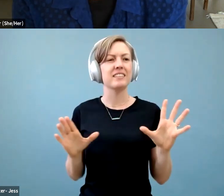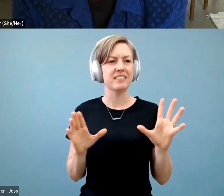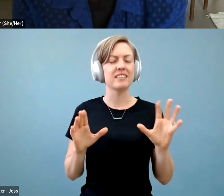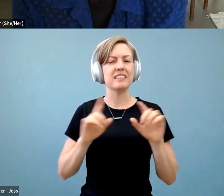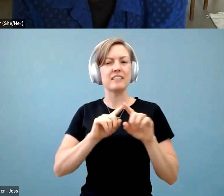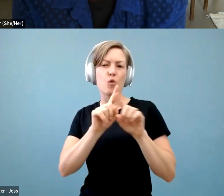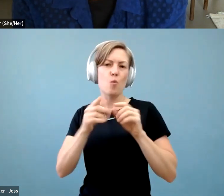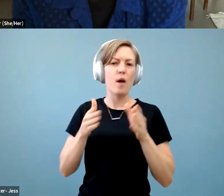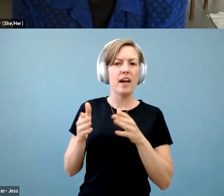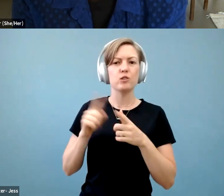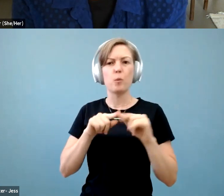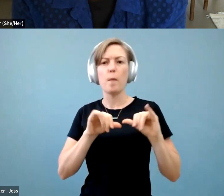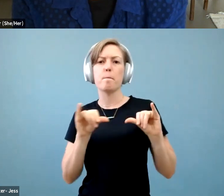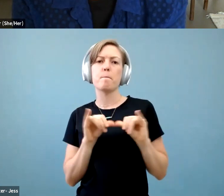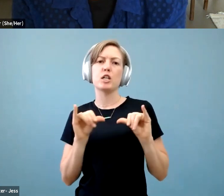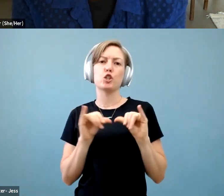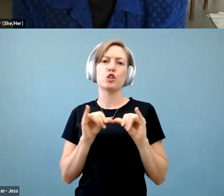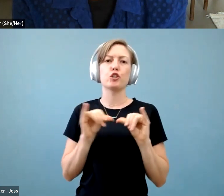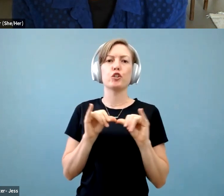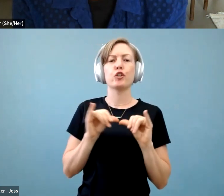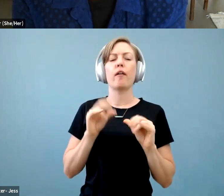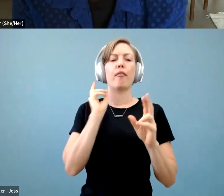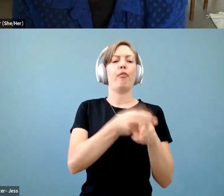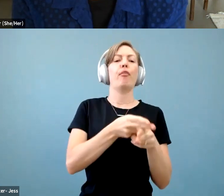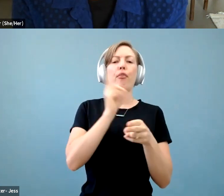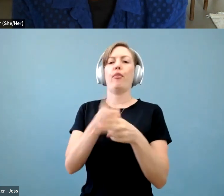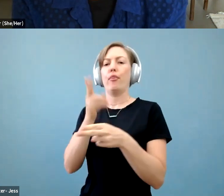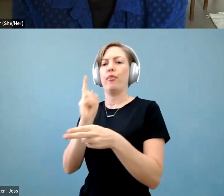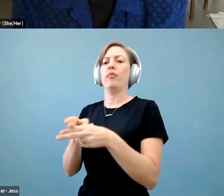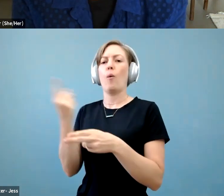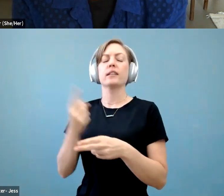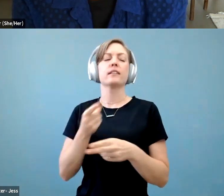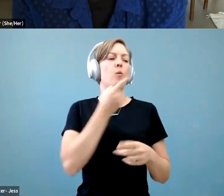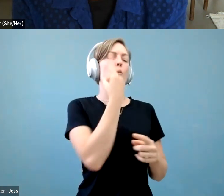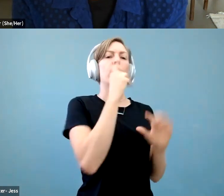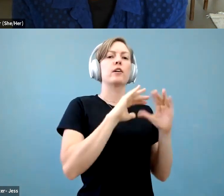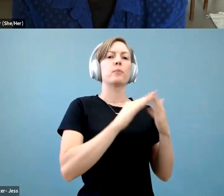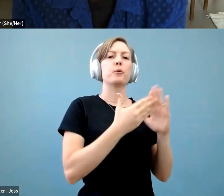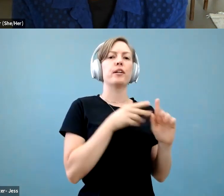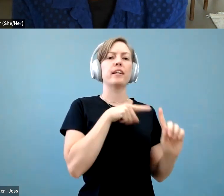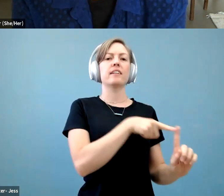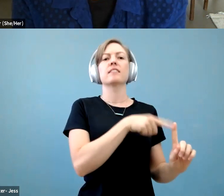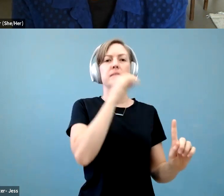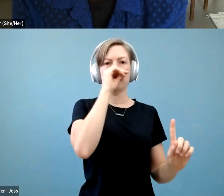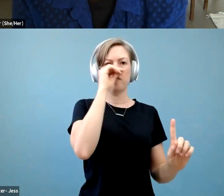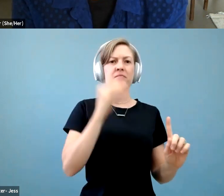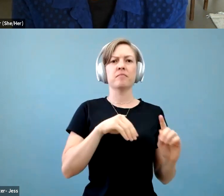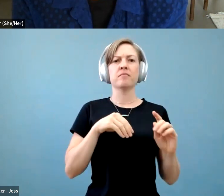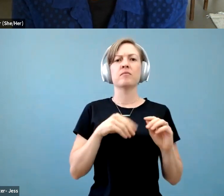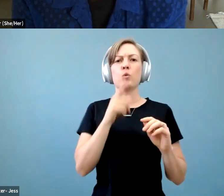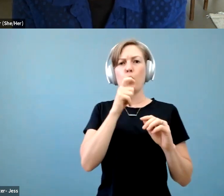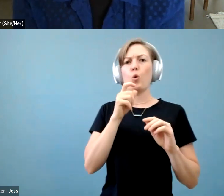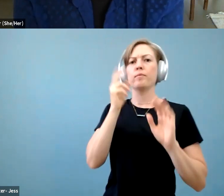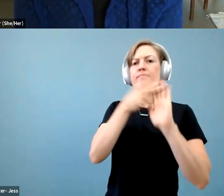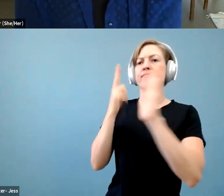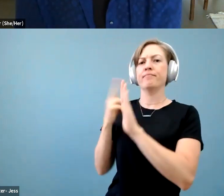measure and give names, and it's always one community who's kind of providing the naming. We wrote